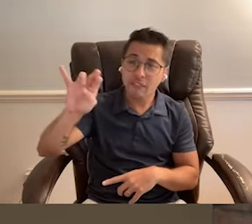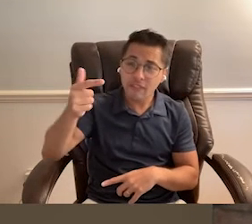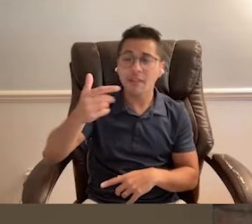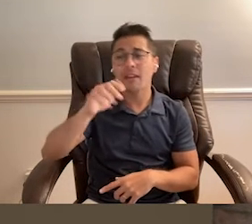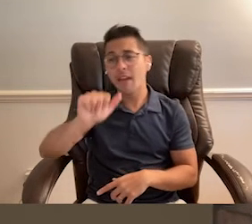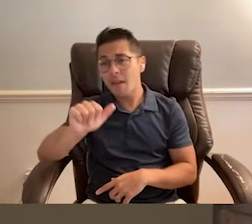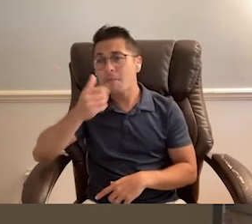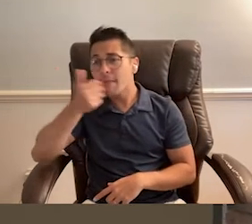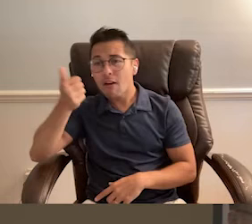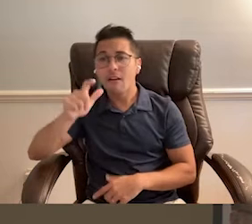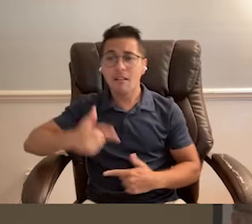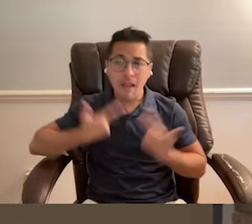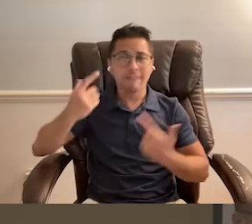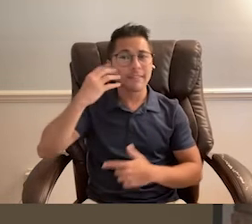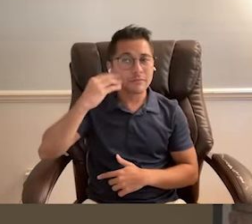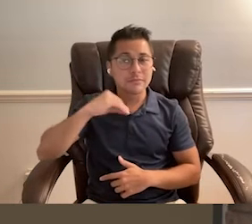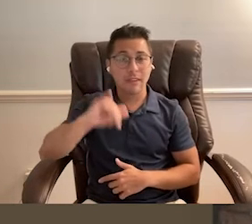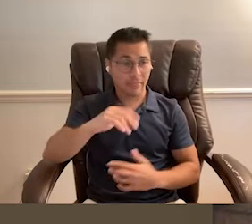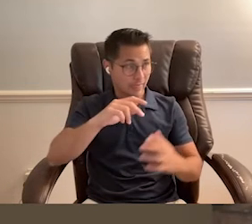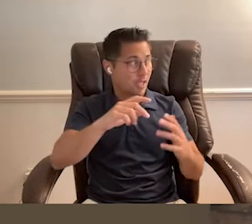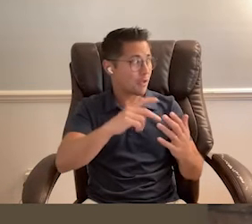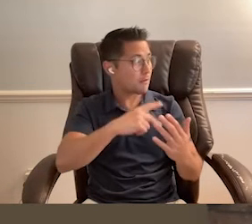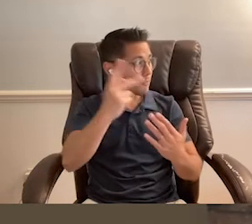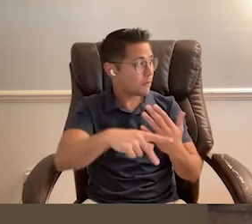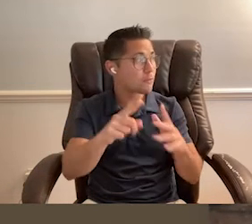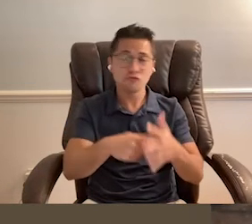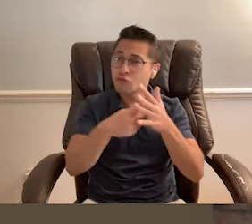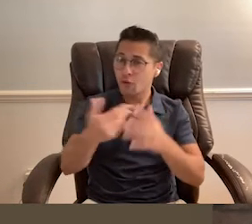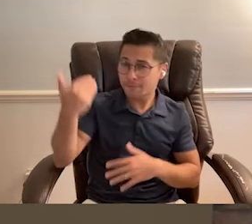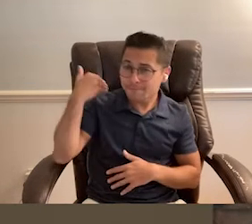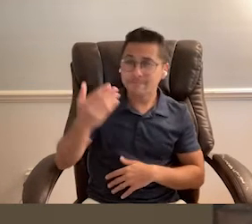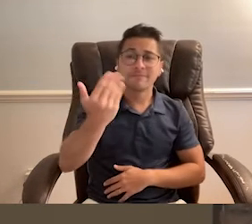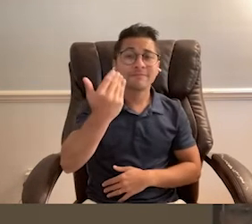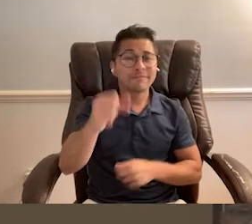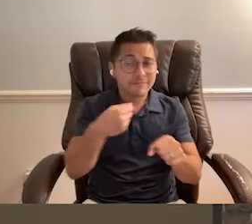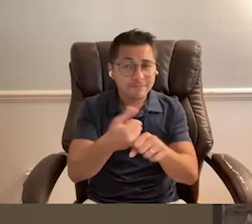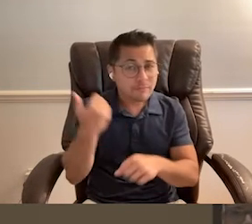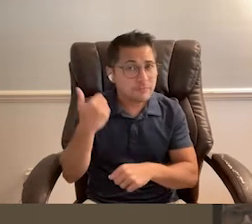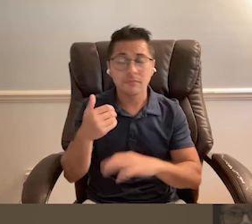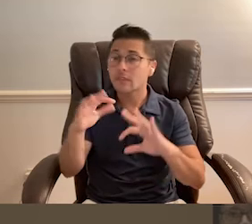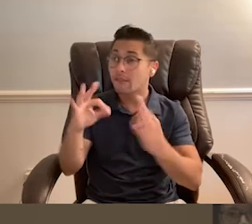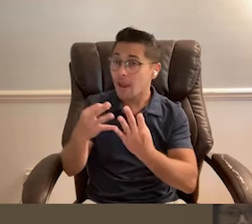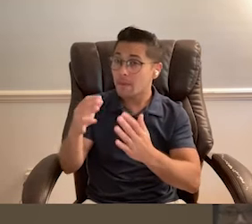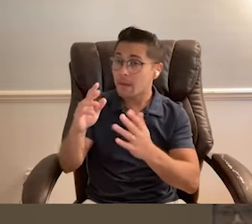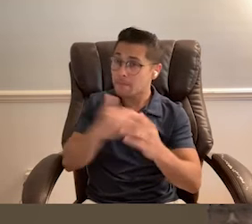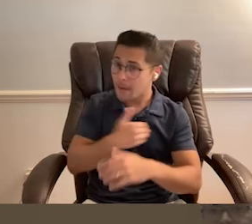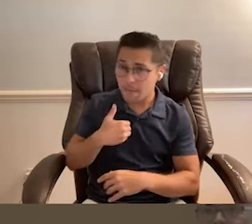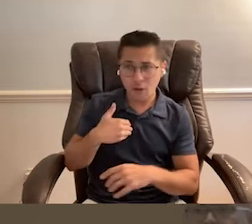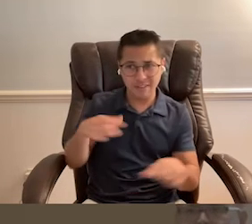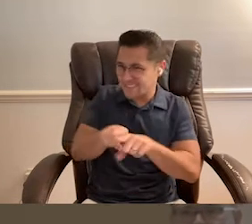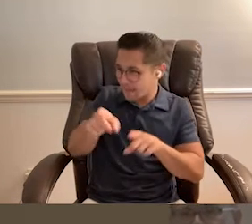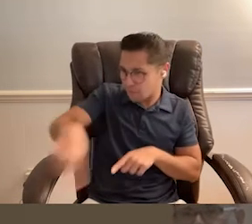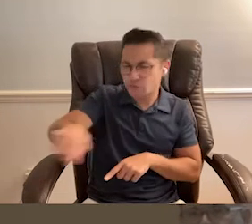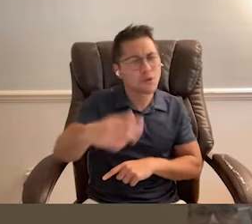started actually 15 years ago when family members just like you all said, why isn't there a way for me to start saving for